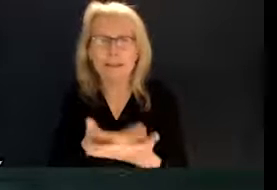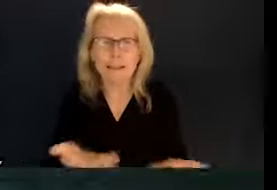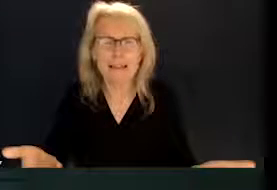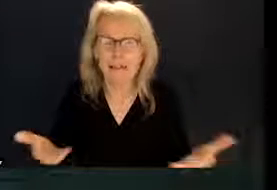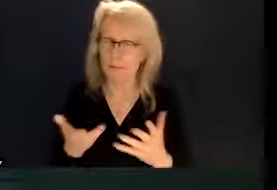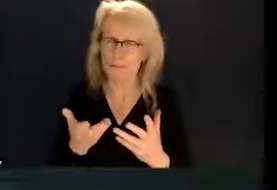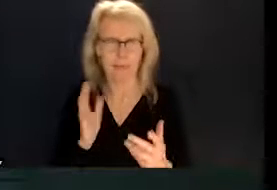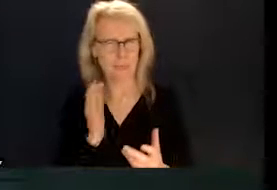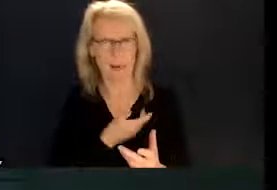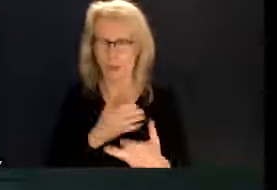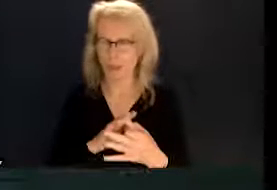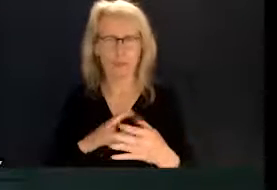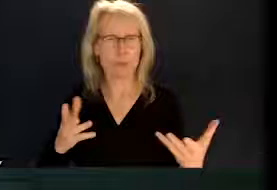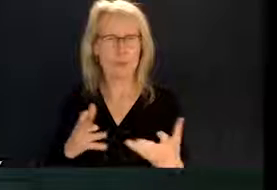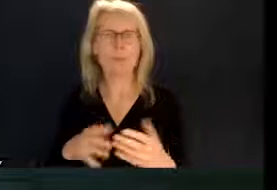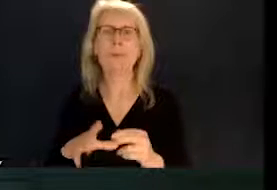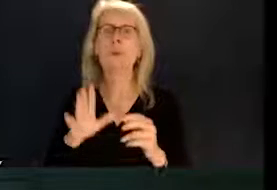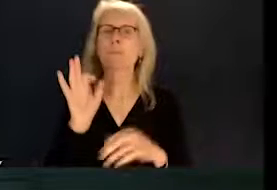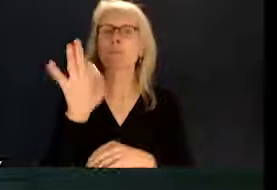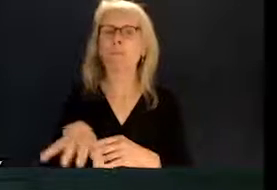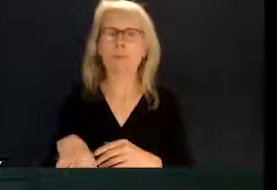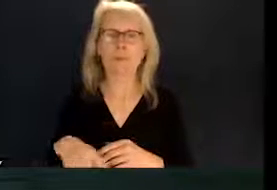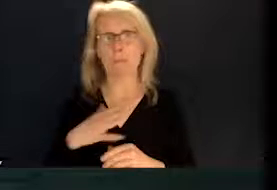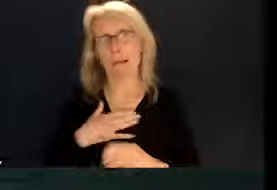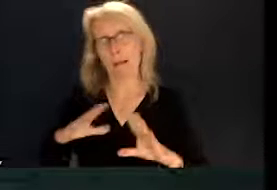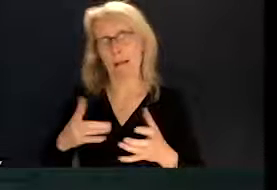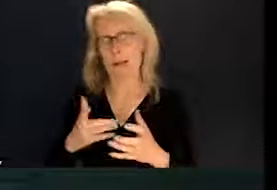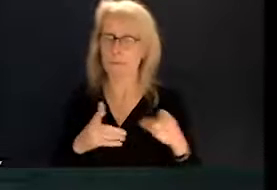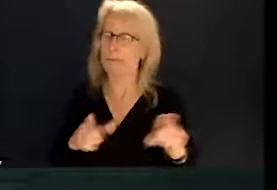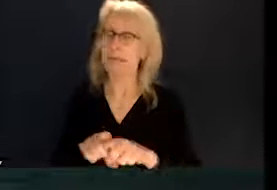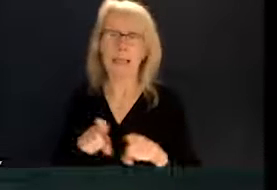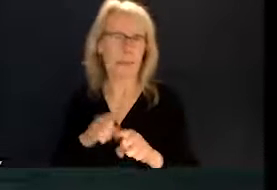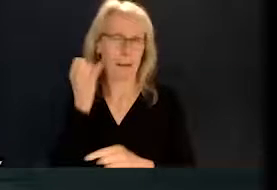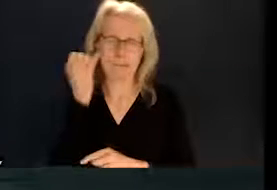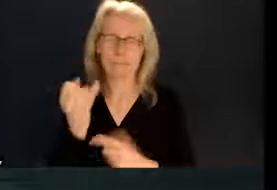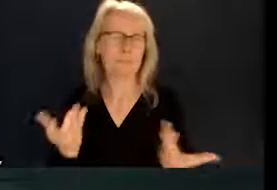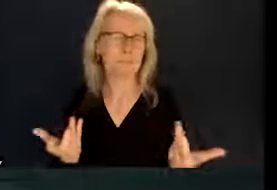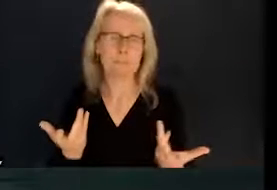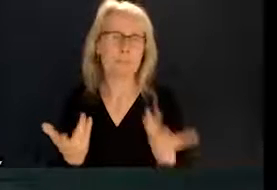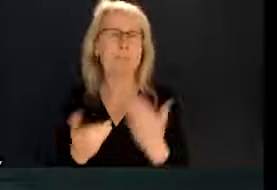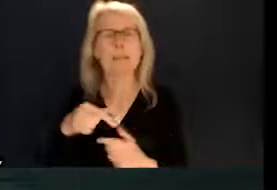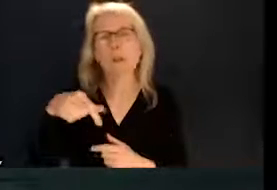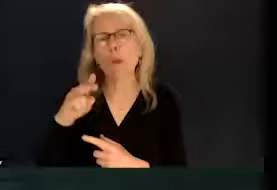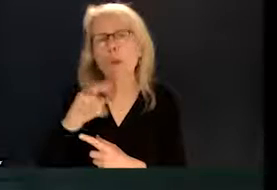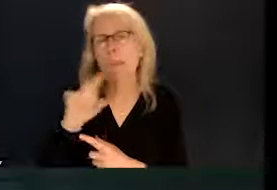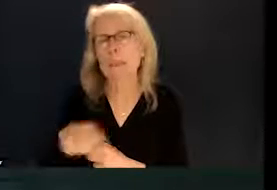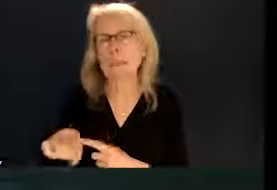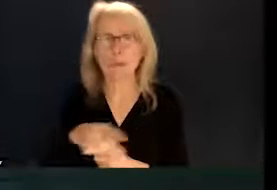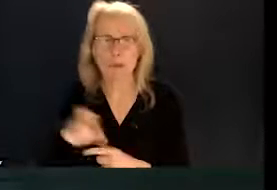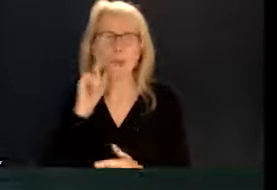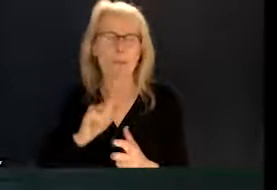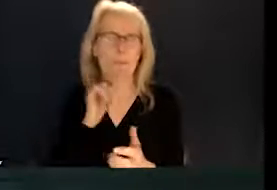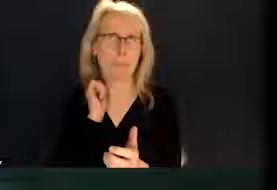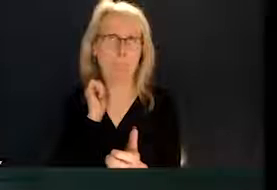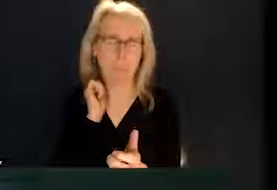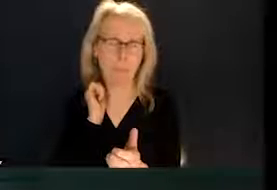So, a little bit of an exercise. I do this with my class all the time. And yes, it's a semi-quiz, but all of you guys are going to ace it.